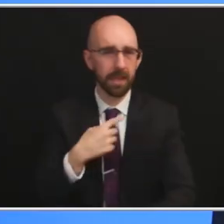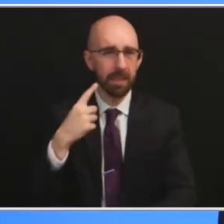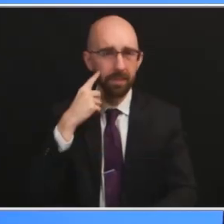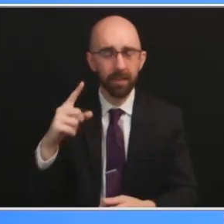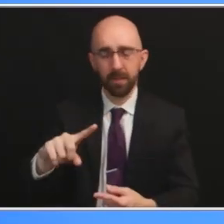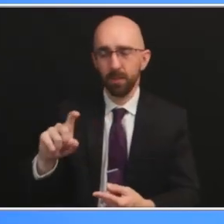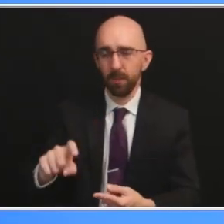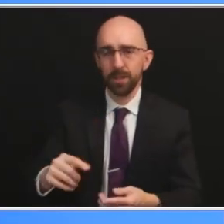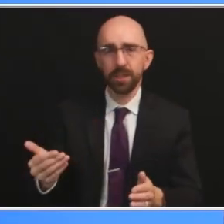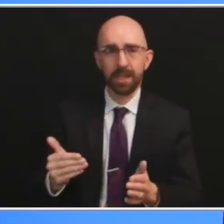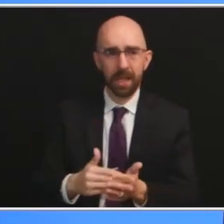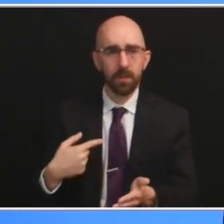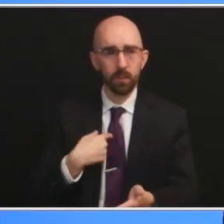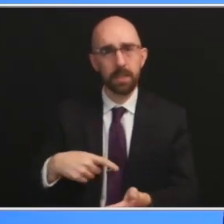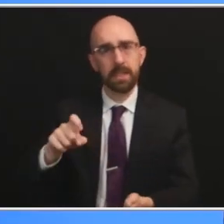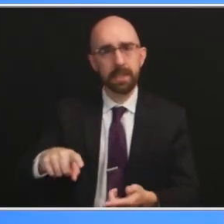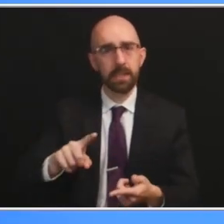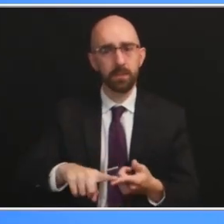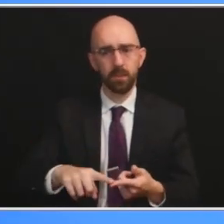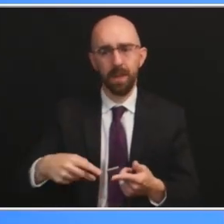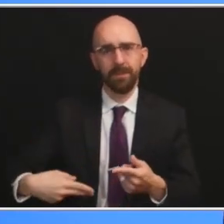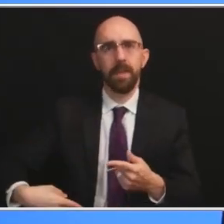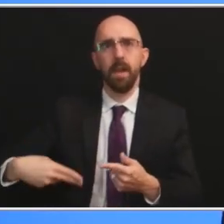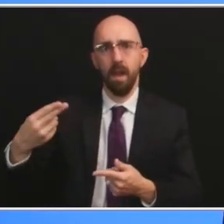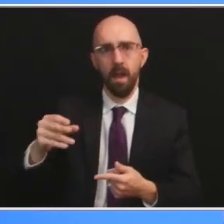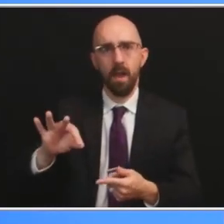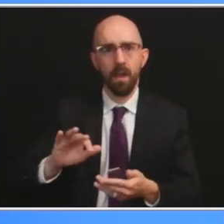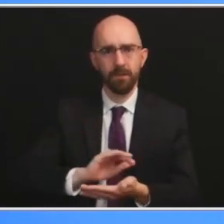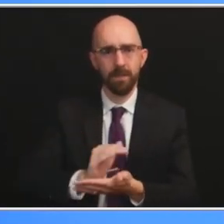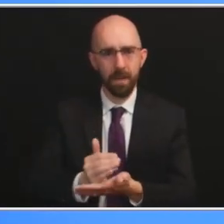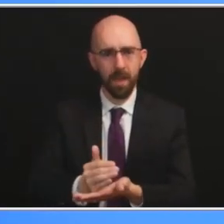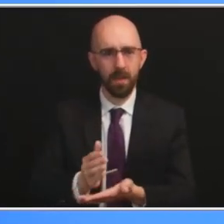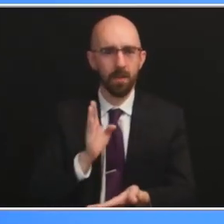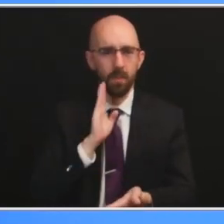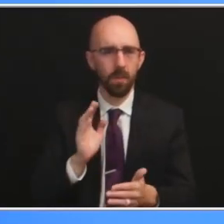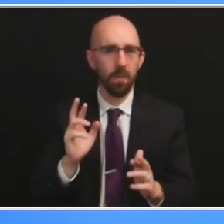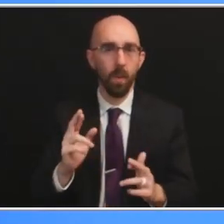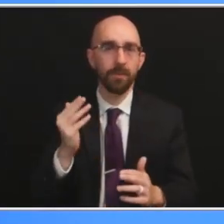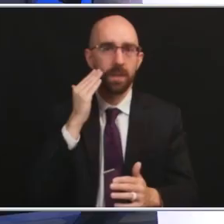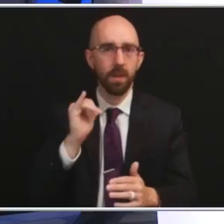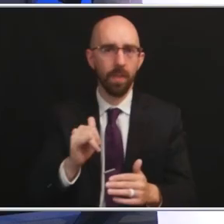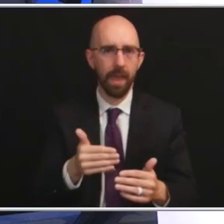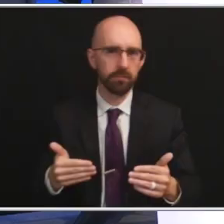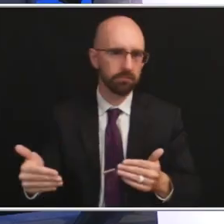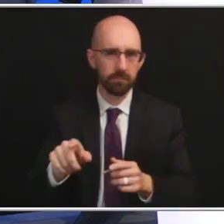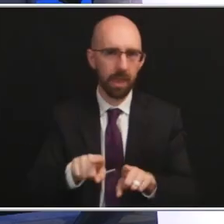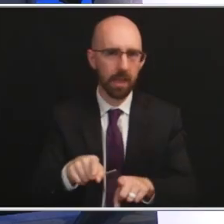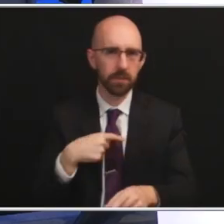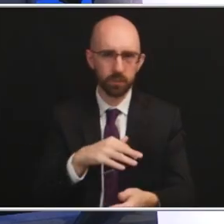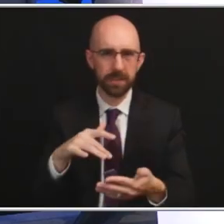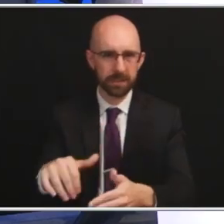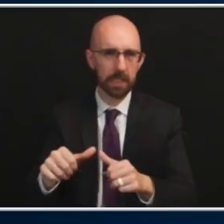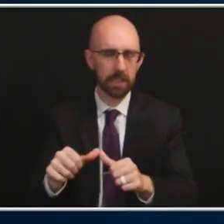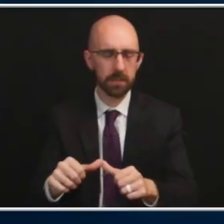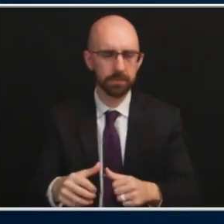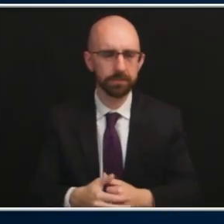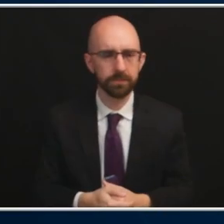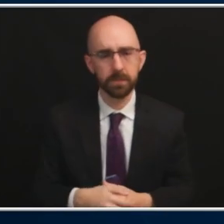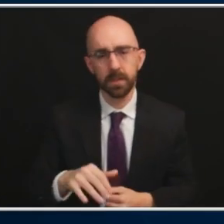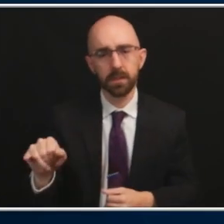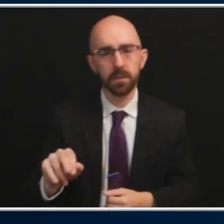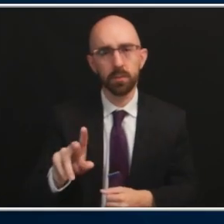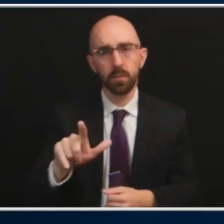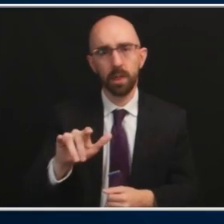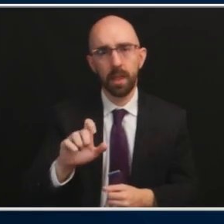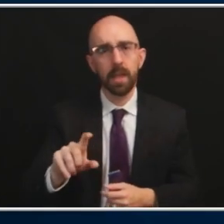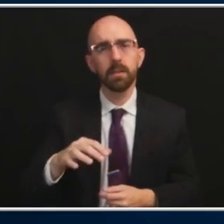do we need to give that high of a dose? And hopefully we'll know that as we keep studying this. Right. Julie has a question about the